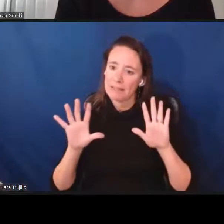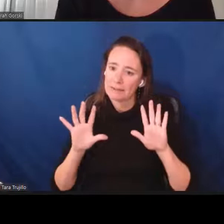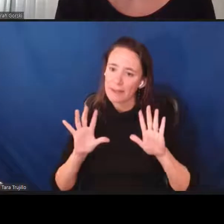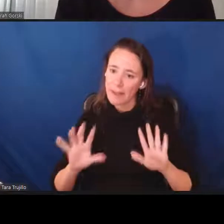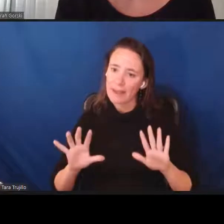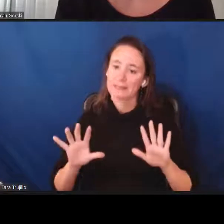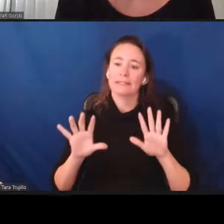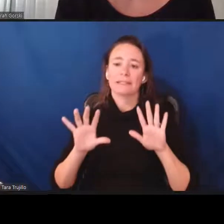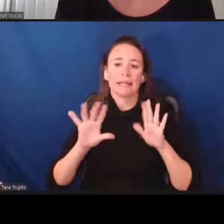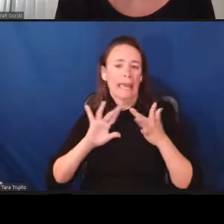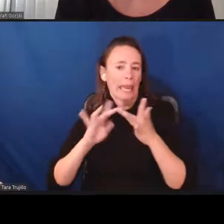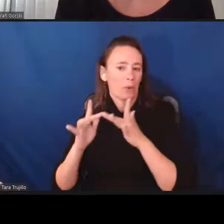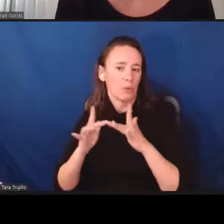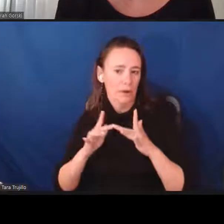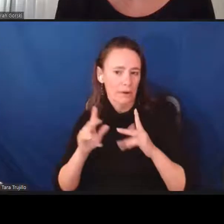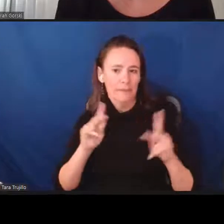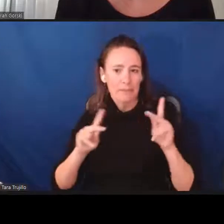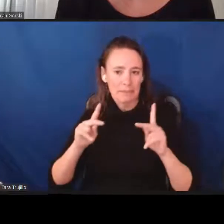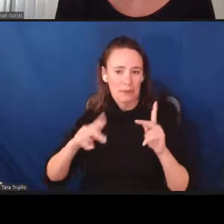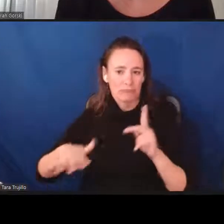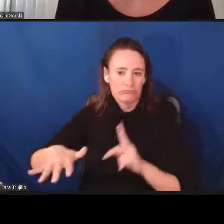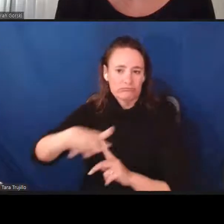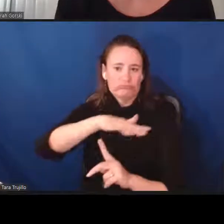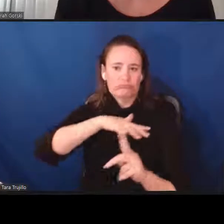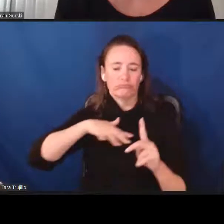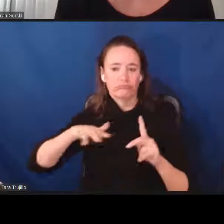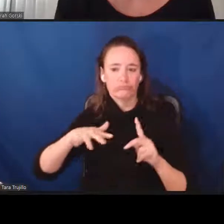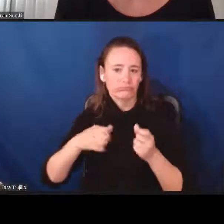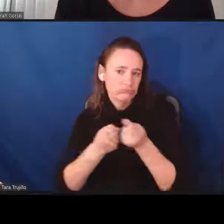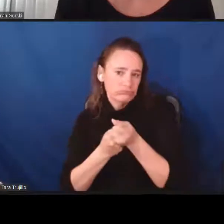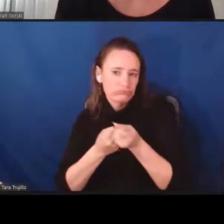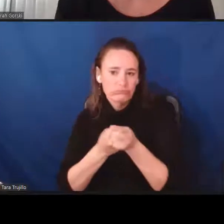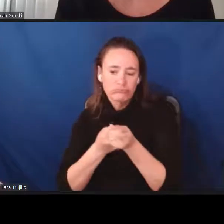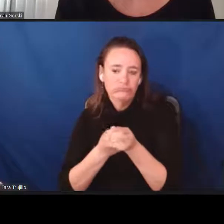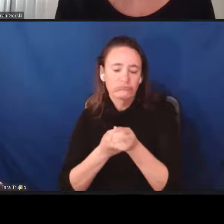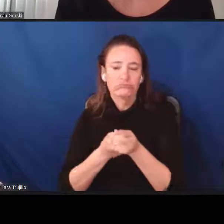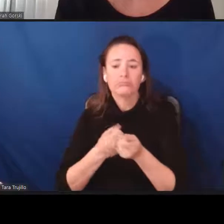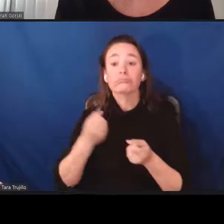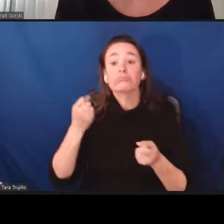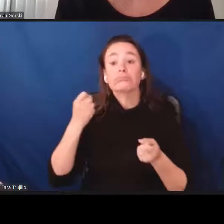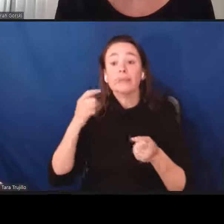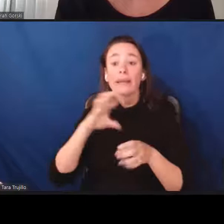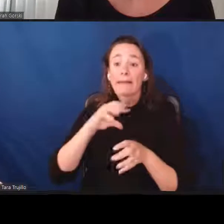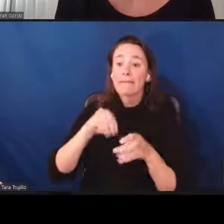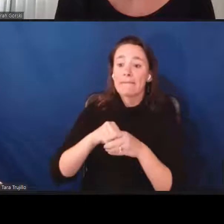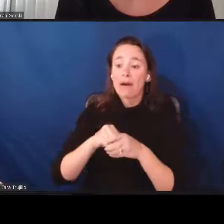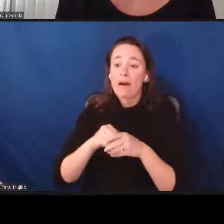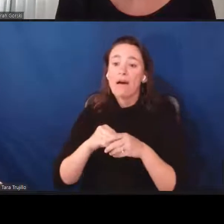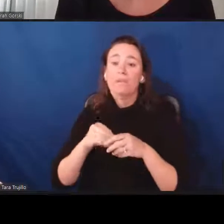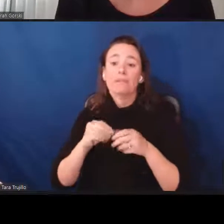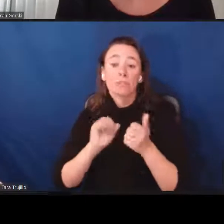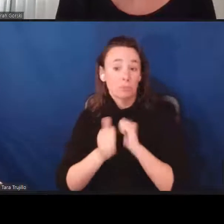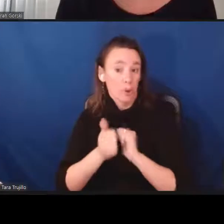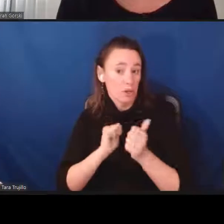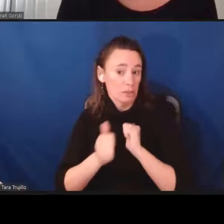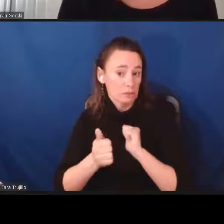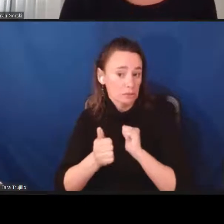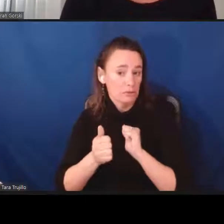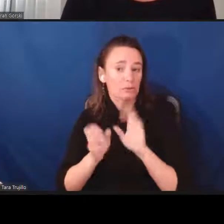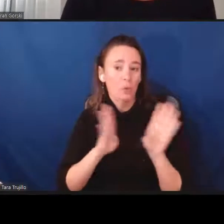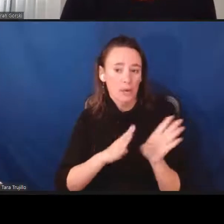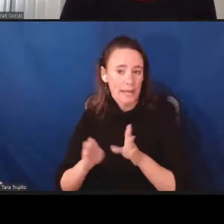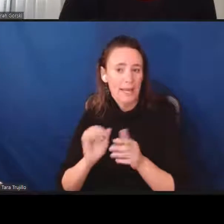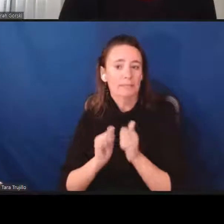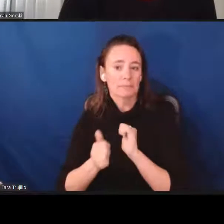me. And, some of that is because I was playing sports, I was playing organized sports. This was